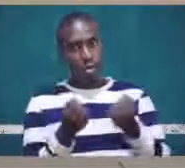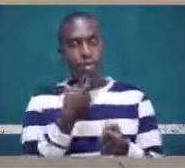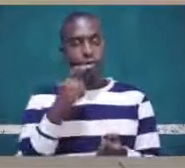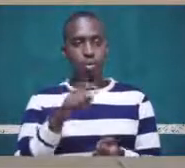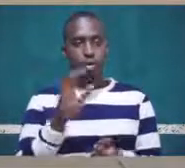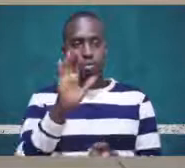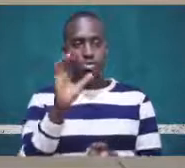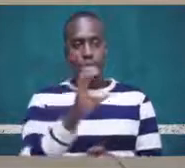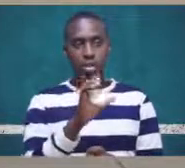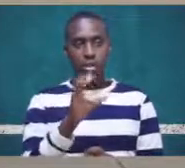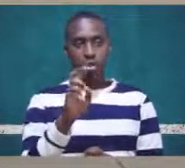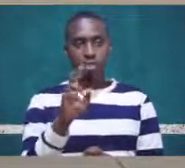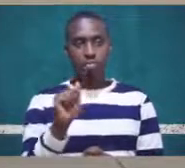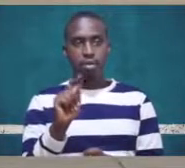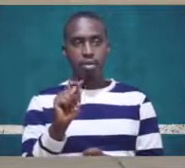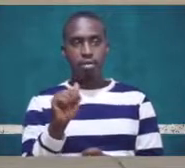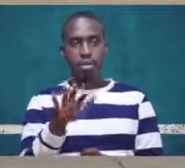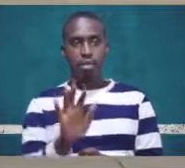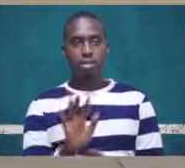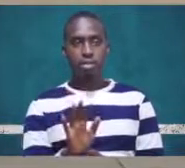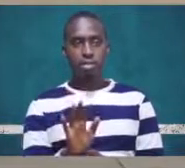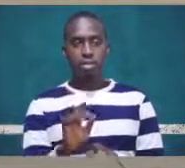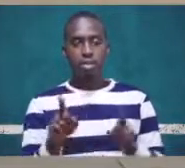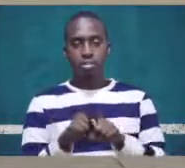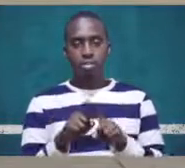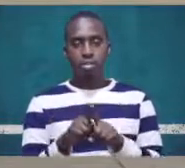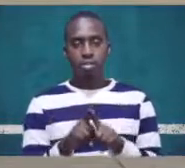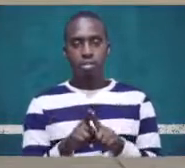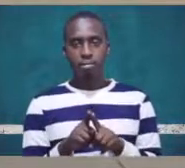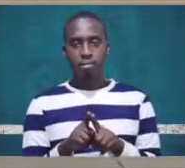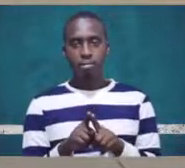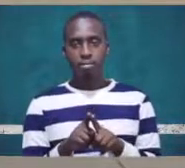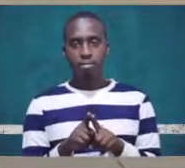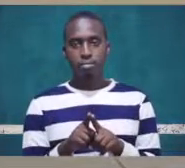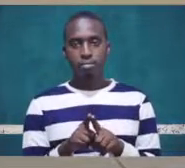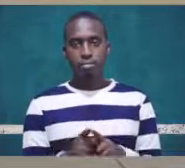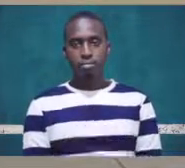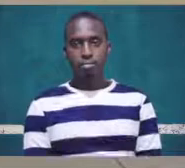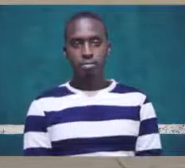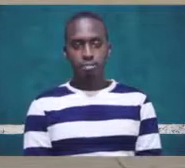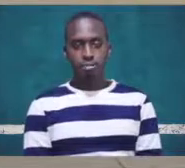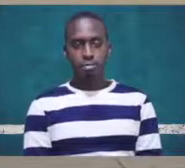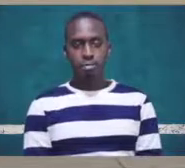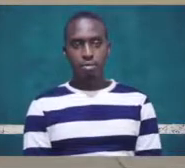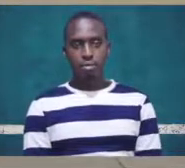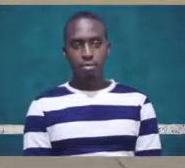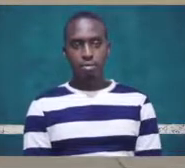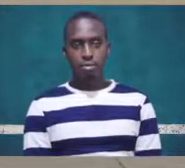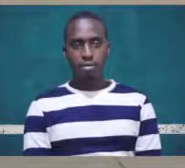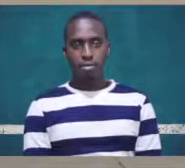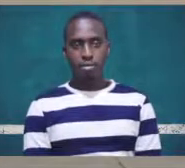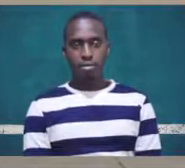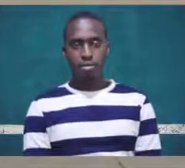calculate its VAT. You will take 1,260,000 Rwanda francs.